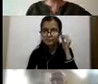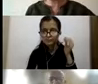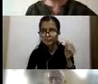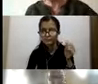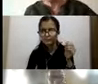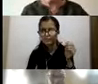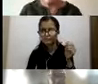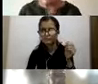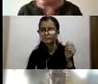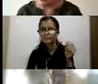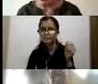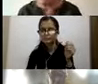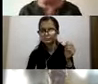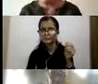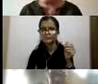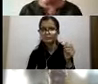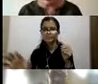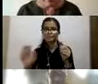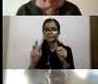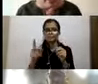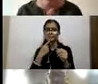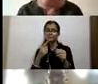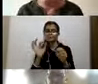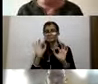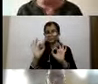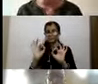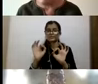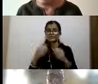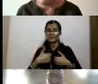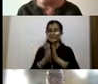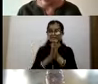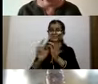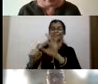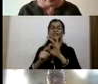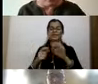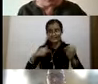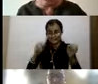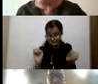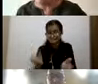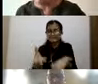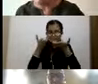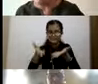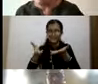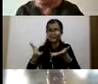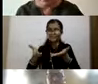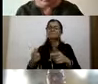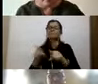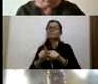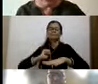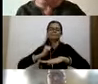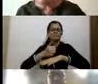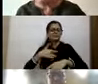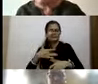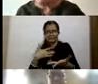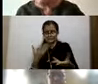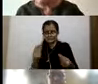Oh, so that's interesting. know, so initially when I first started, and as I said, I wanted to keep it really low key. I